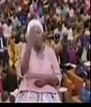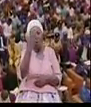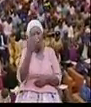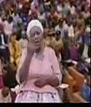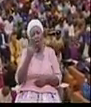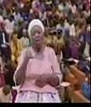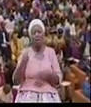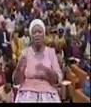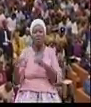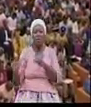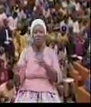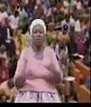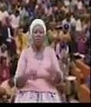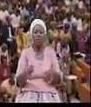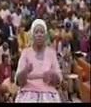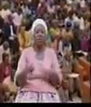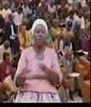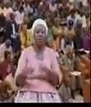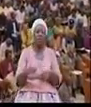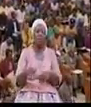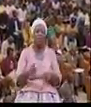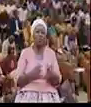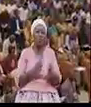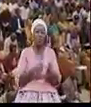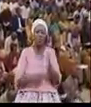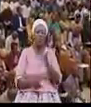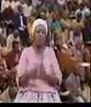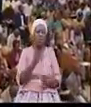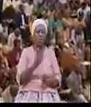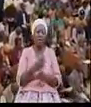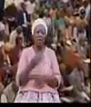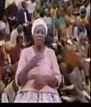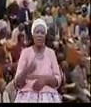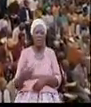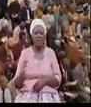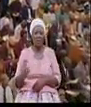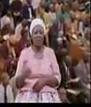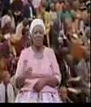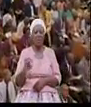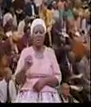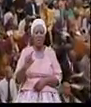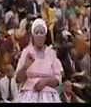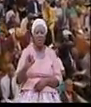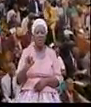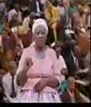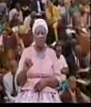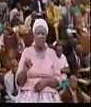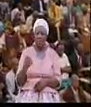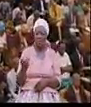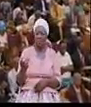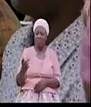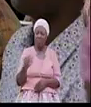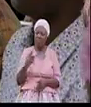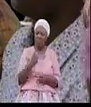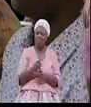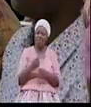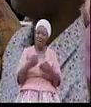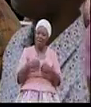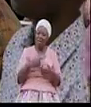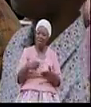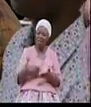do such things? Eli, go further. Don't just ask them, why do you